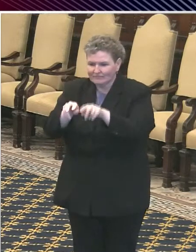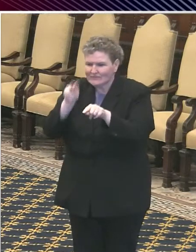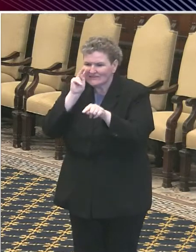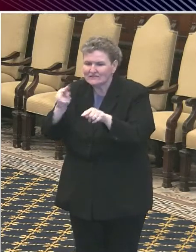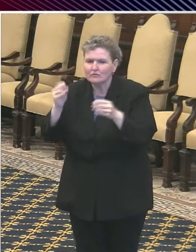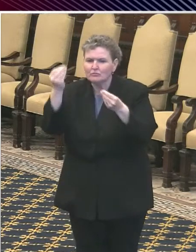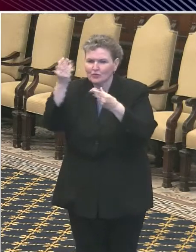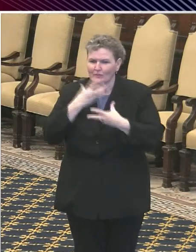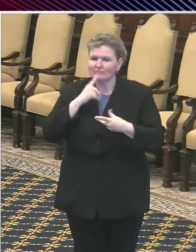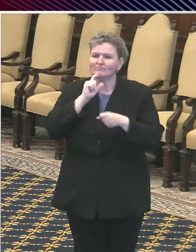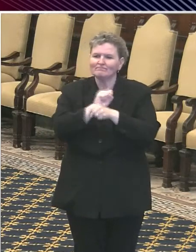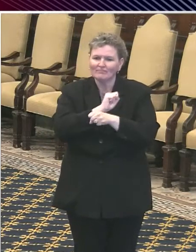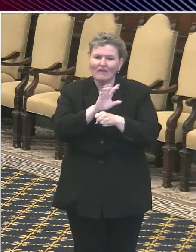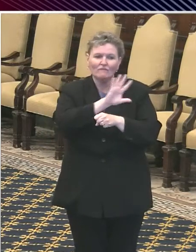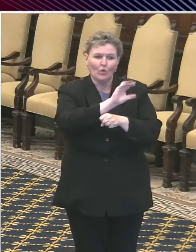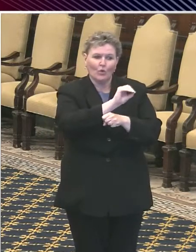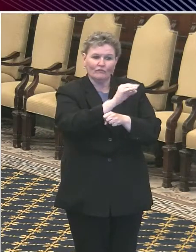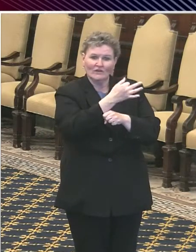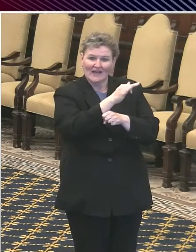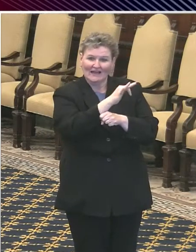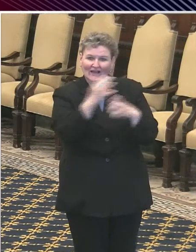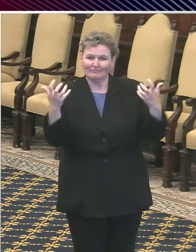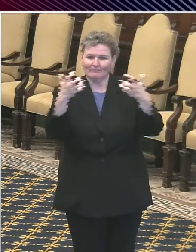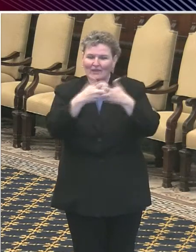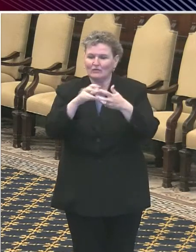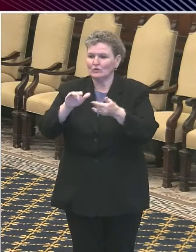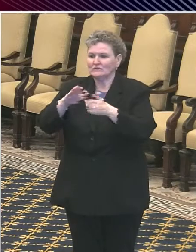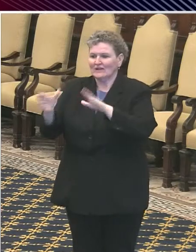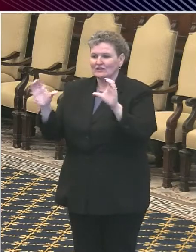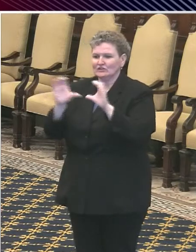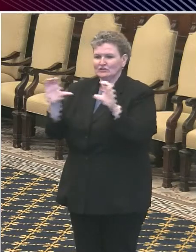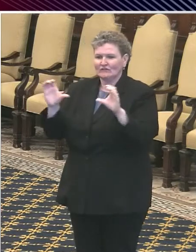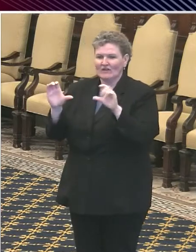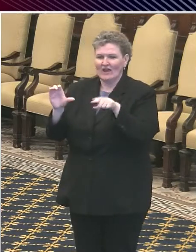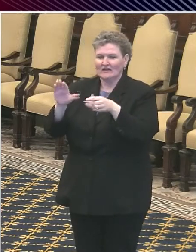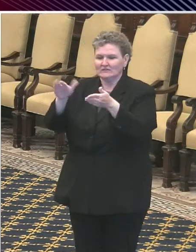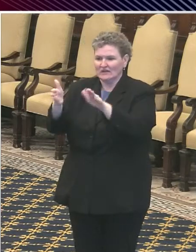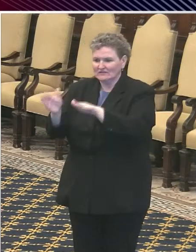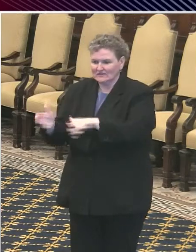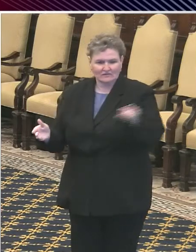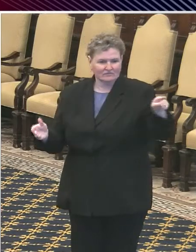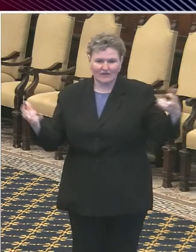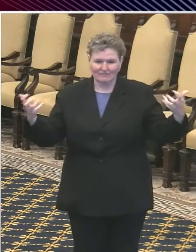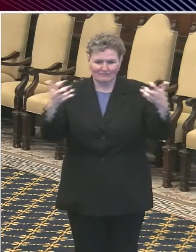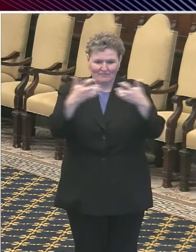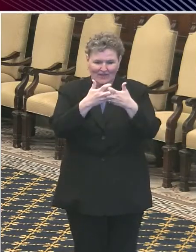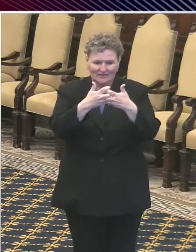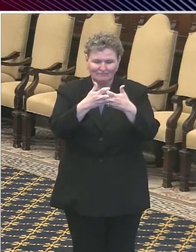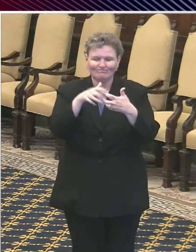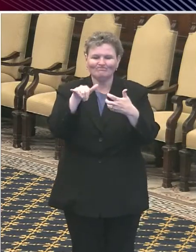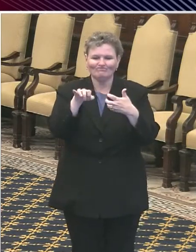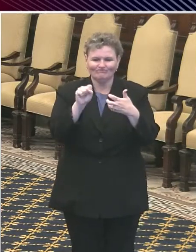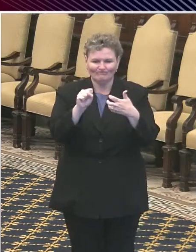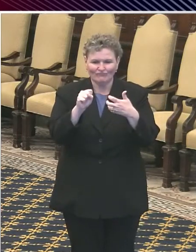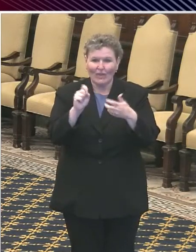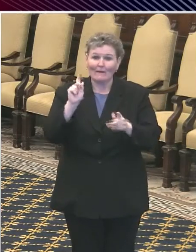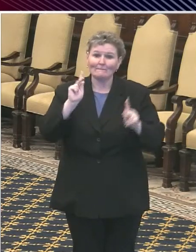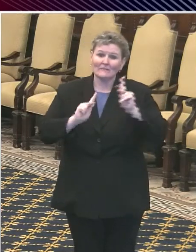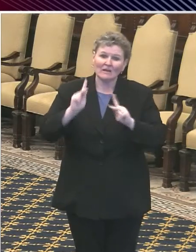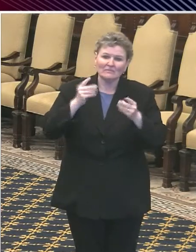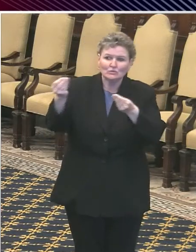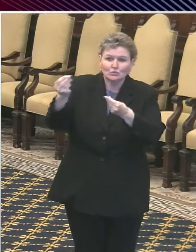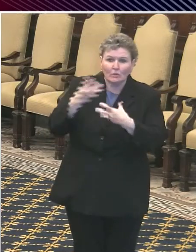Thank you, Mayor. We're continuing to see progress against the coronavirus. In Philadelphia, since this time yesterday, we've had 242 new